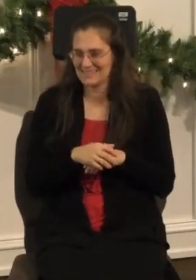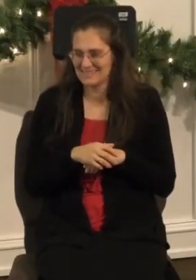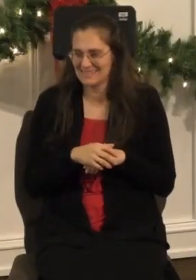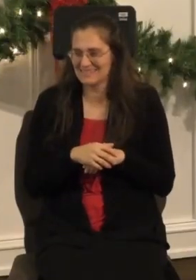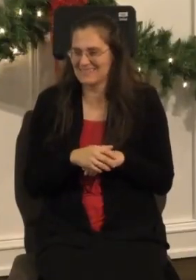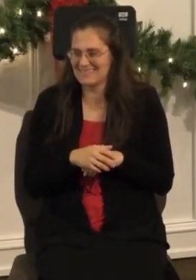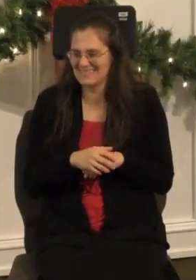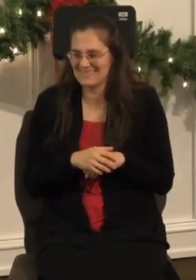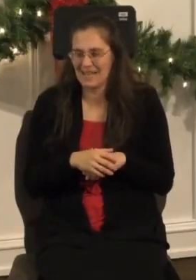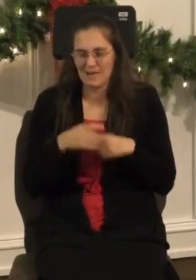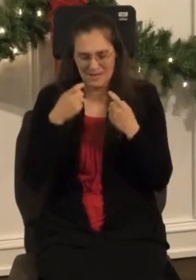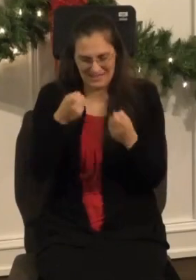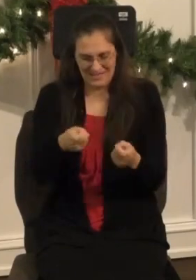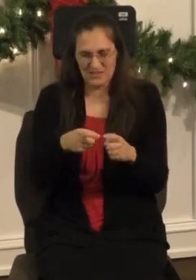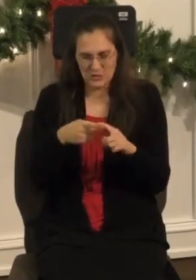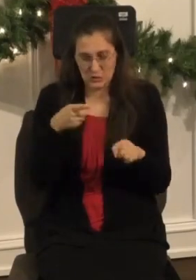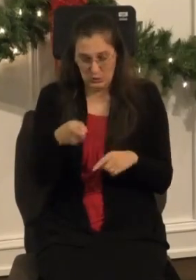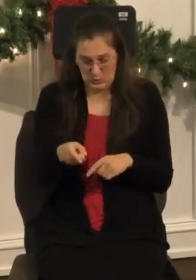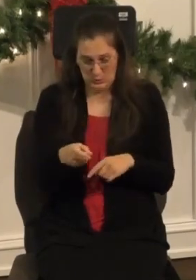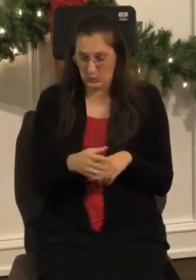All right. Let me give that back to you.